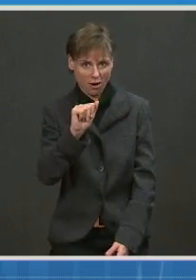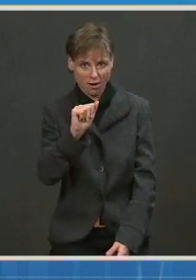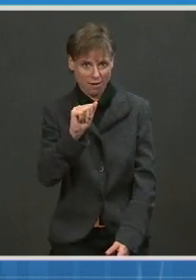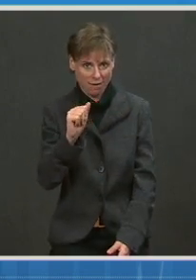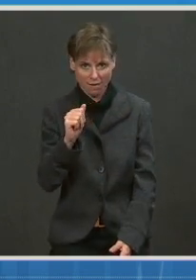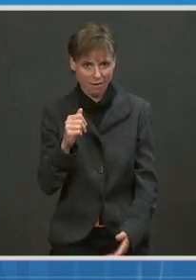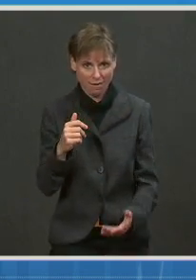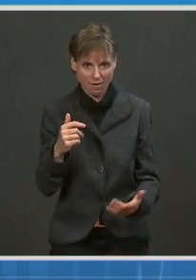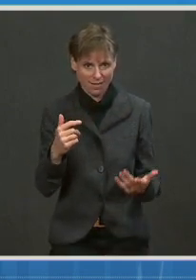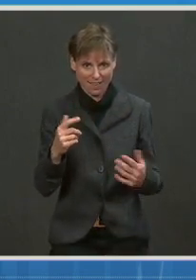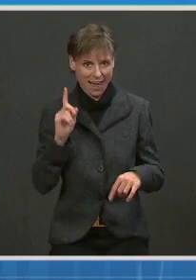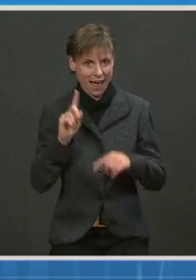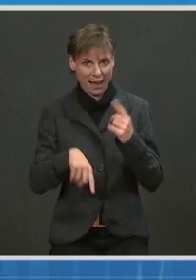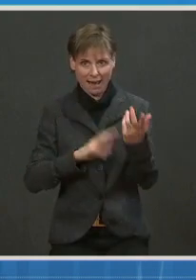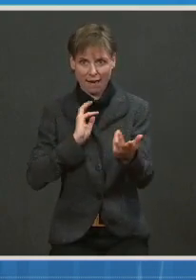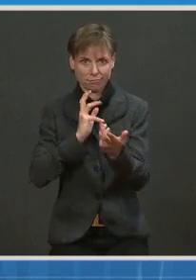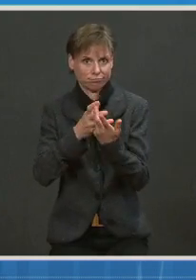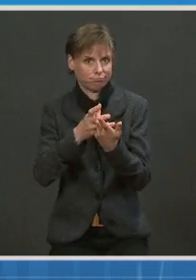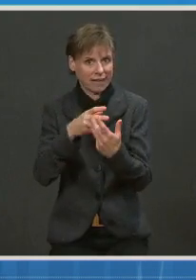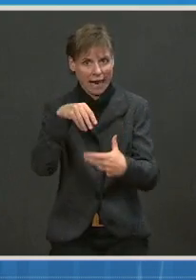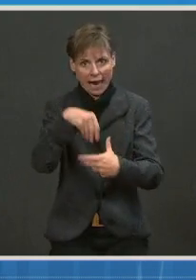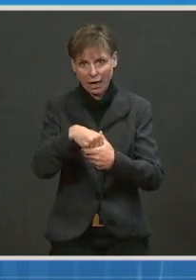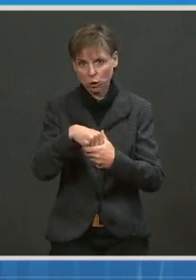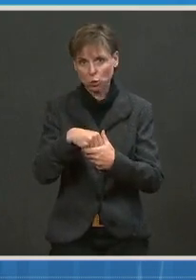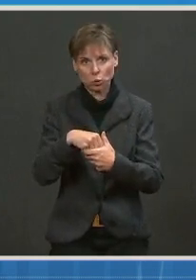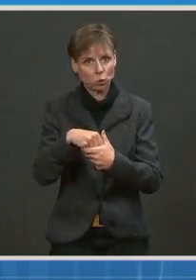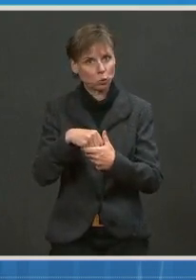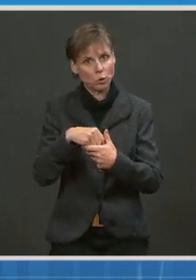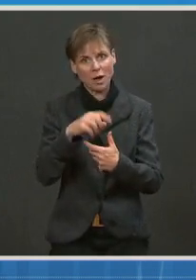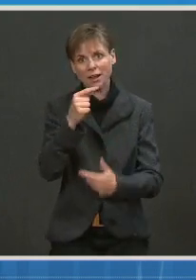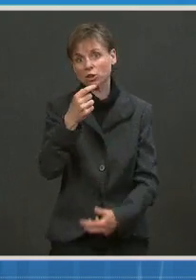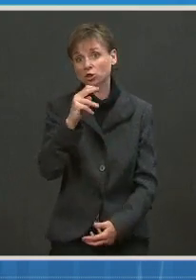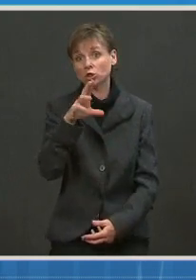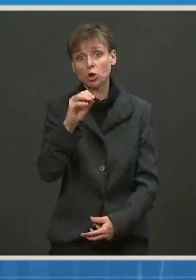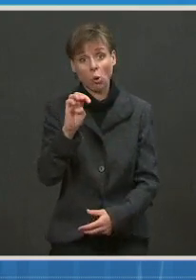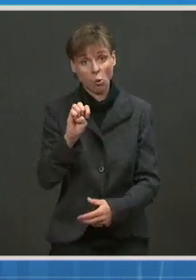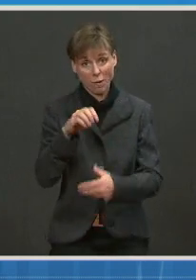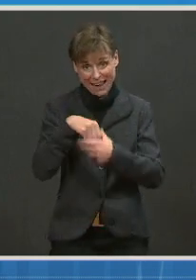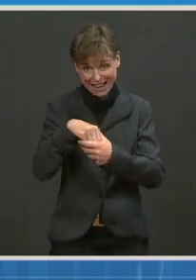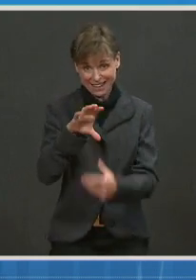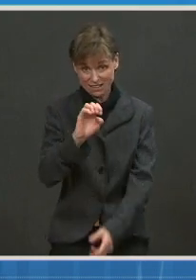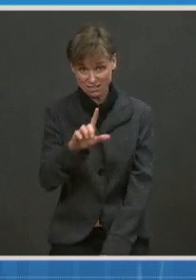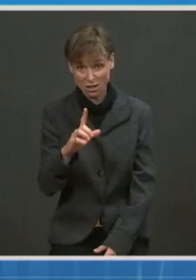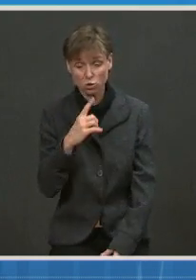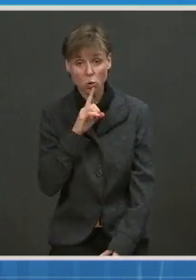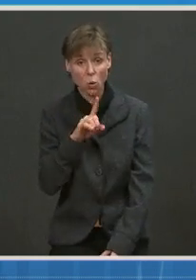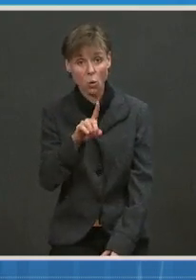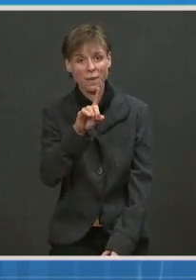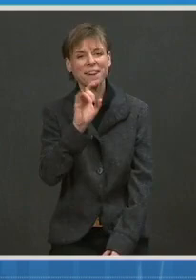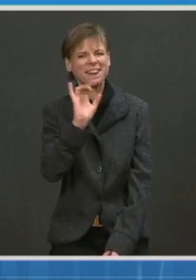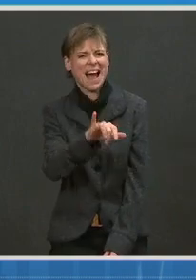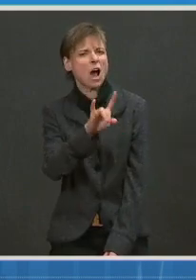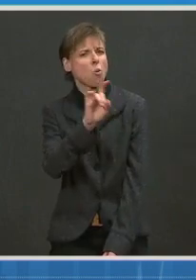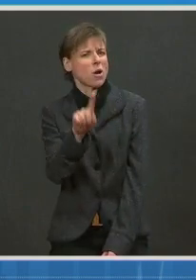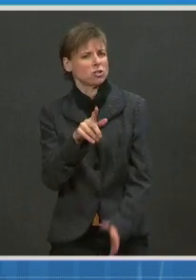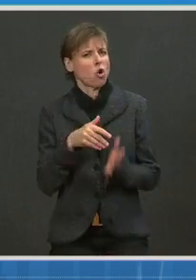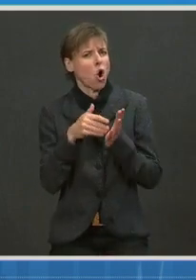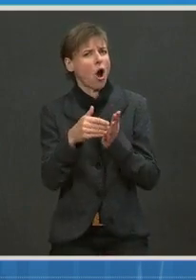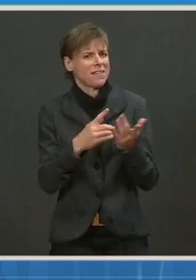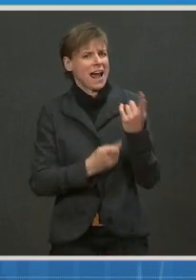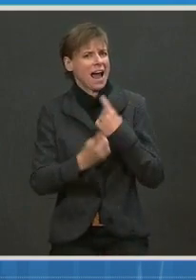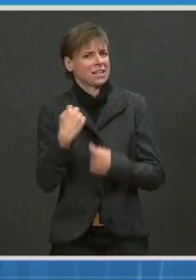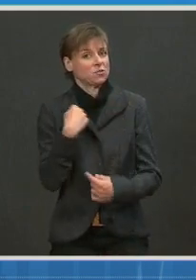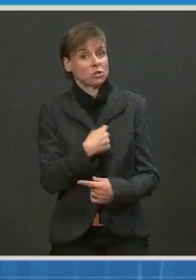of integrating into the genome of a cell. So it is a question, April, that gets asked frequently, but there's